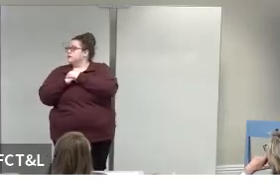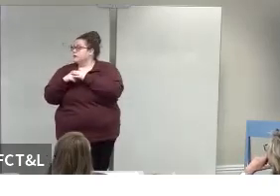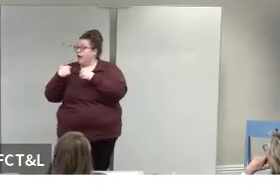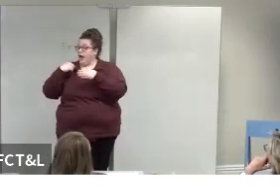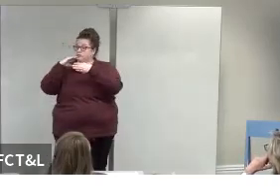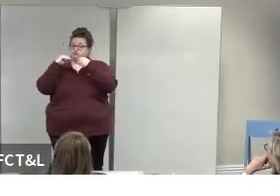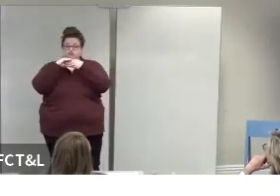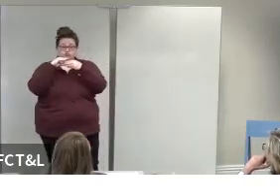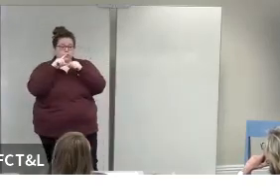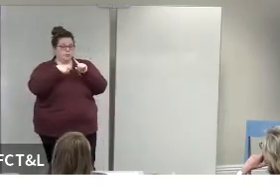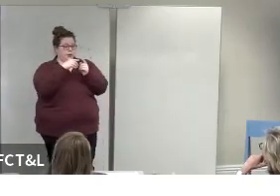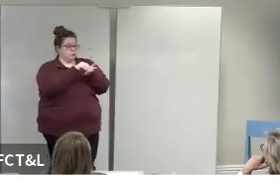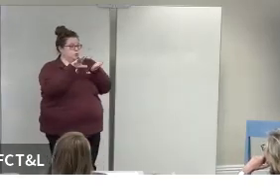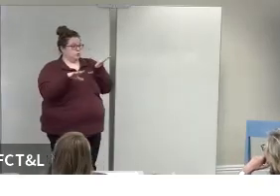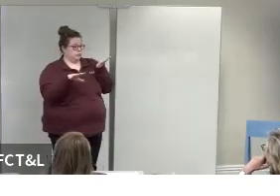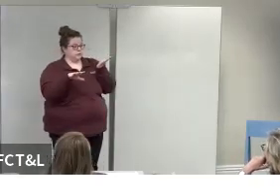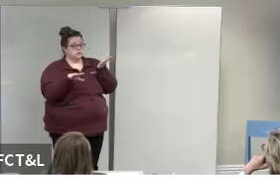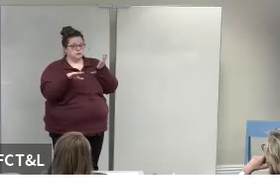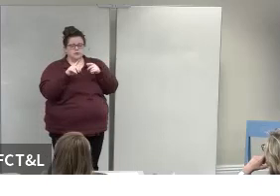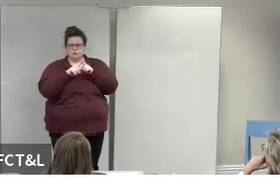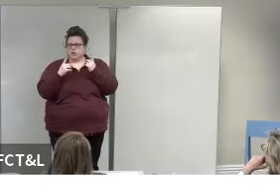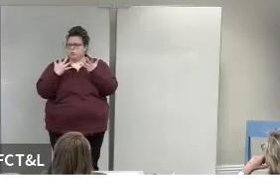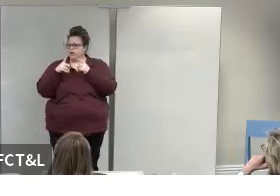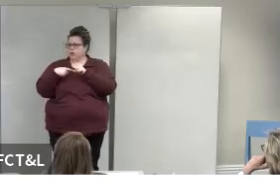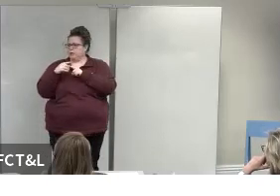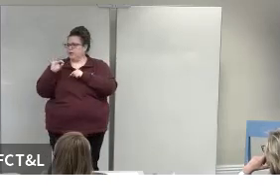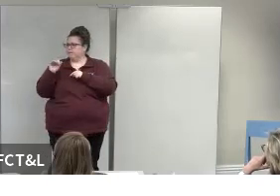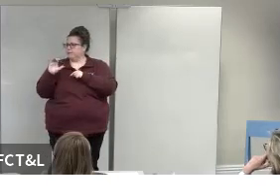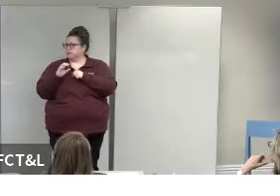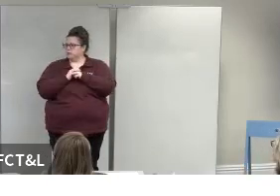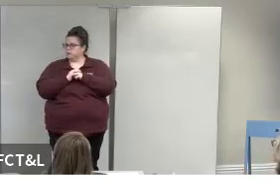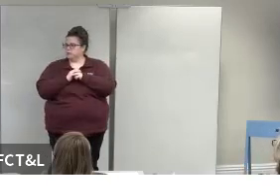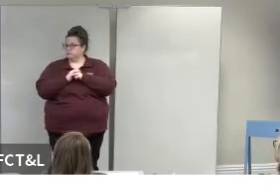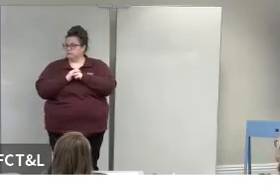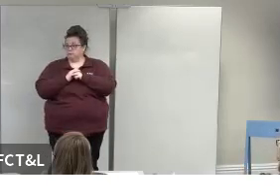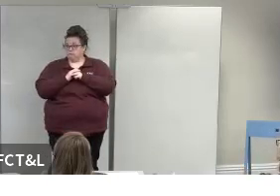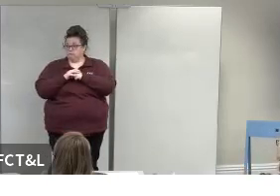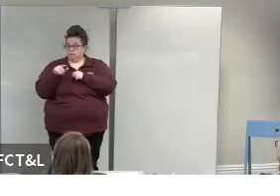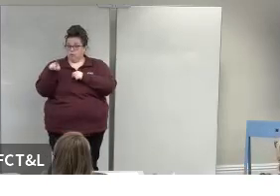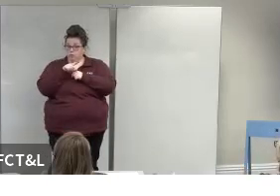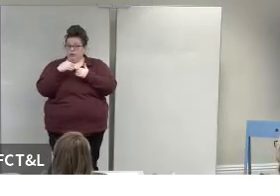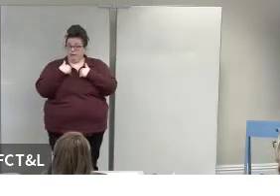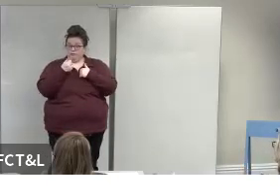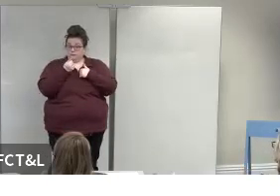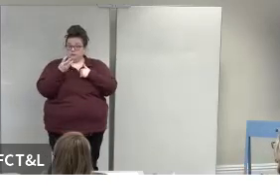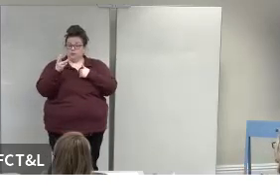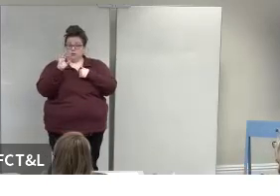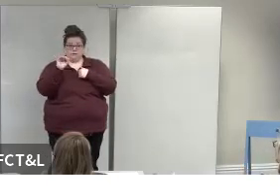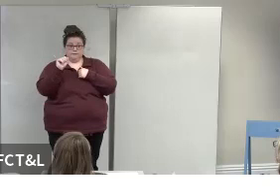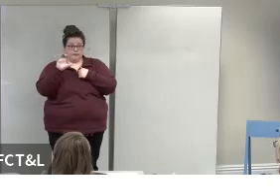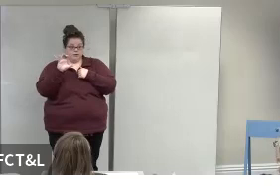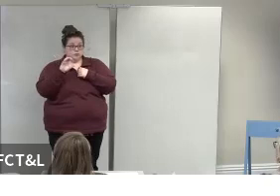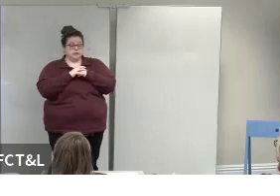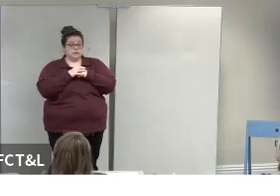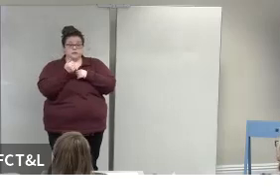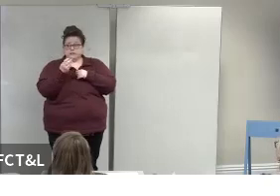Just real briefly, I would like to mention, we're talking about students, but I do want to mention faculty and staff.